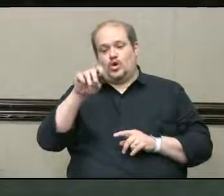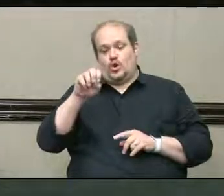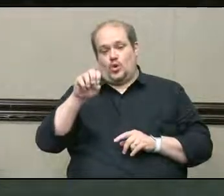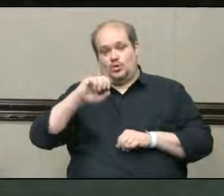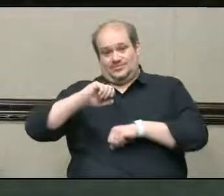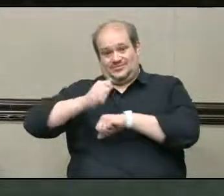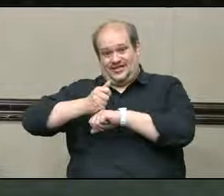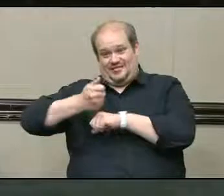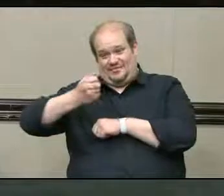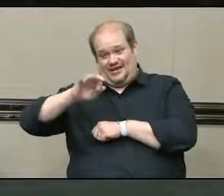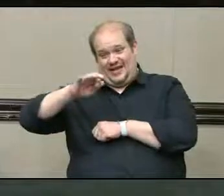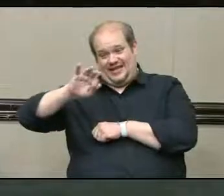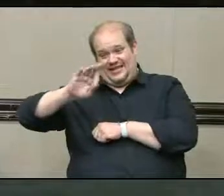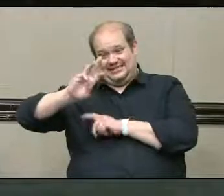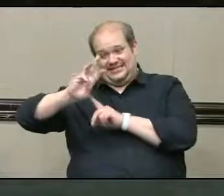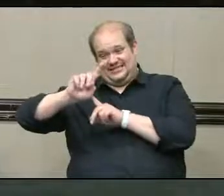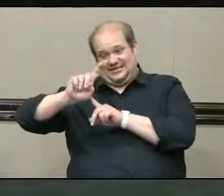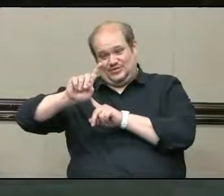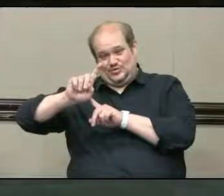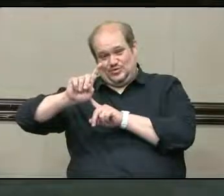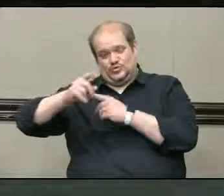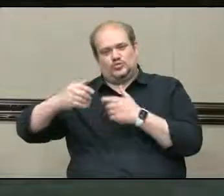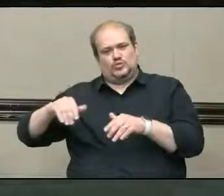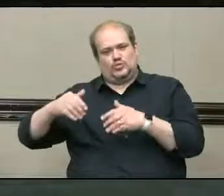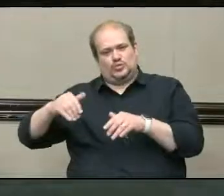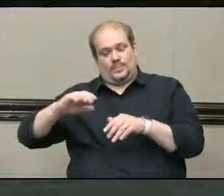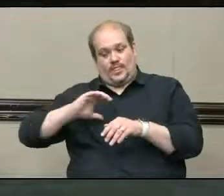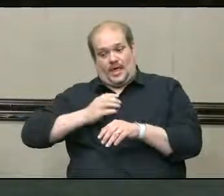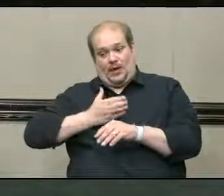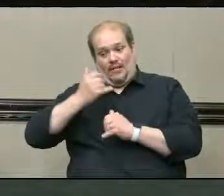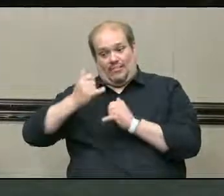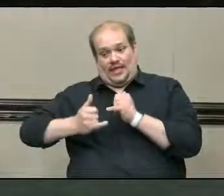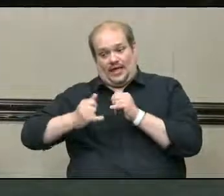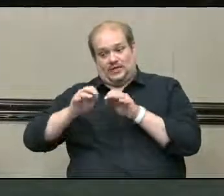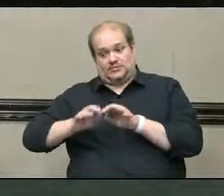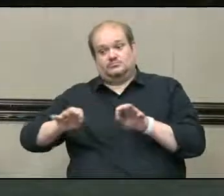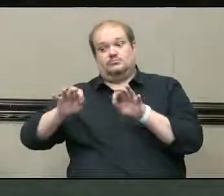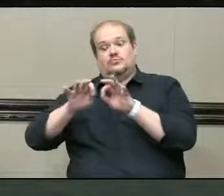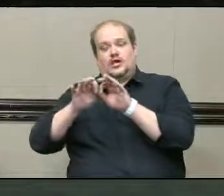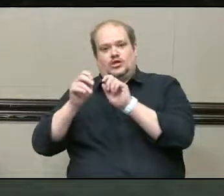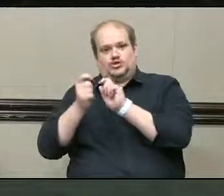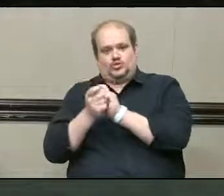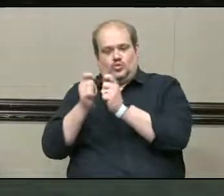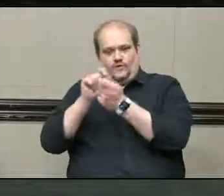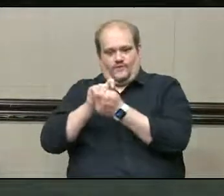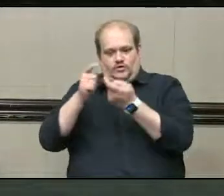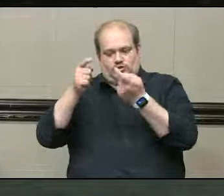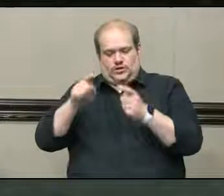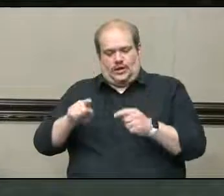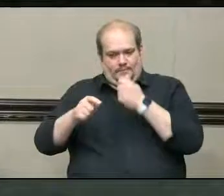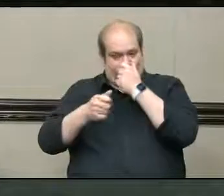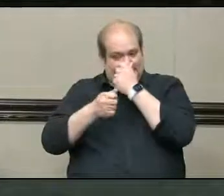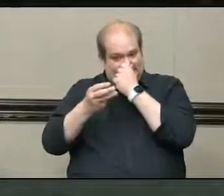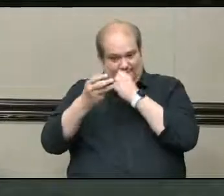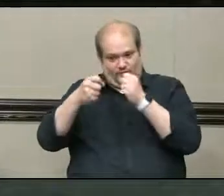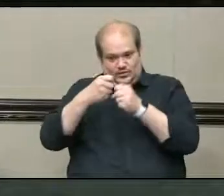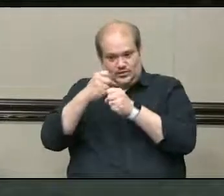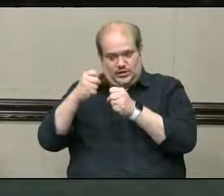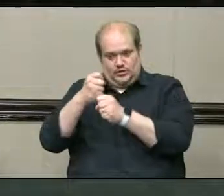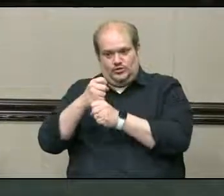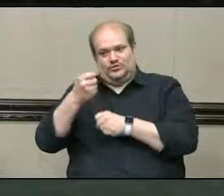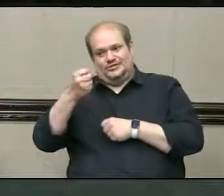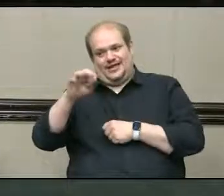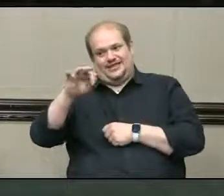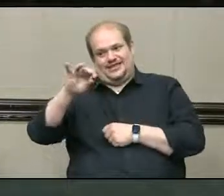in 1961. Our last major revisions that we did spanned several years in the late